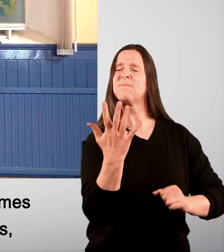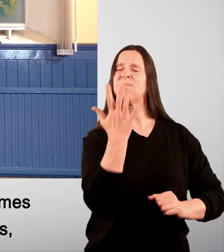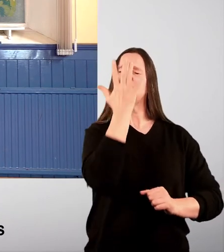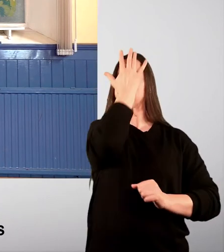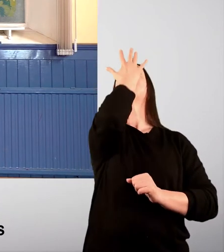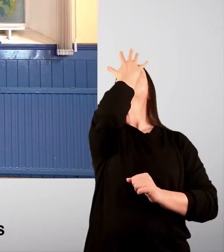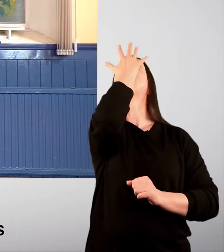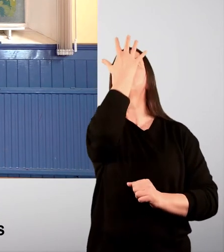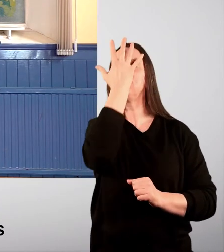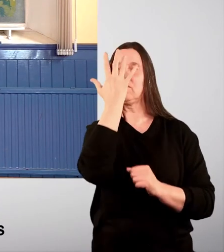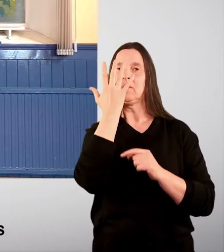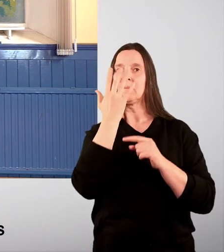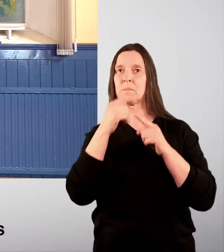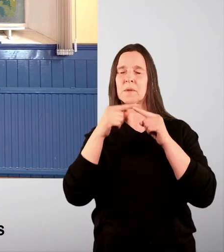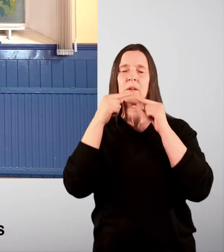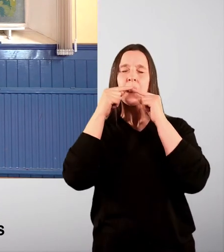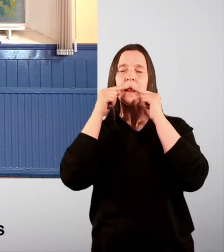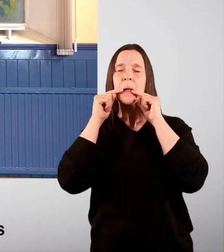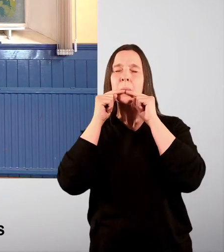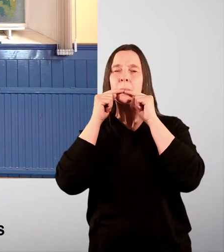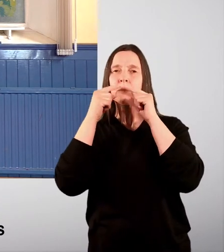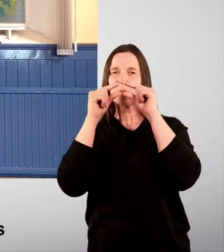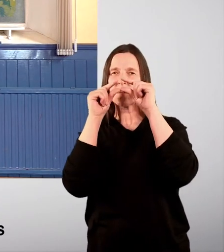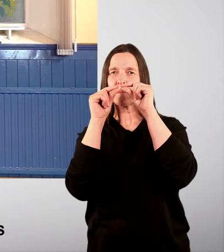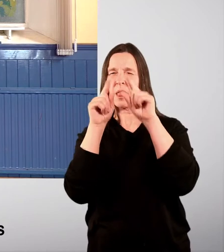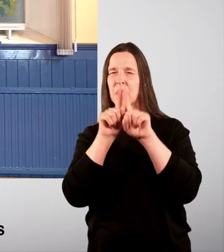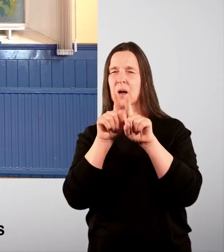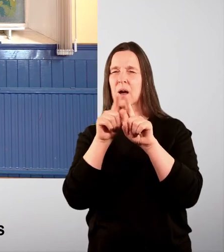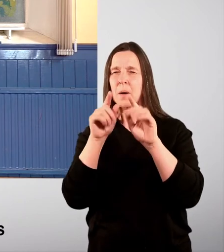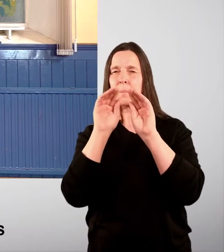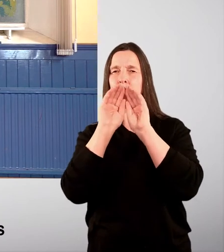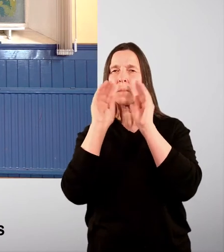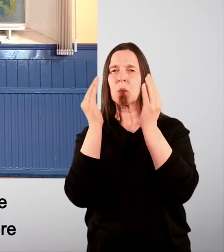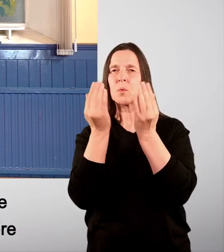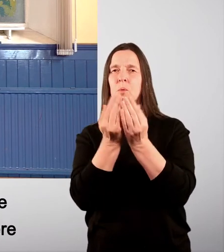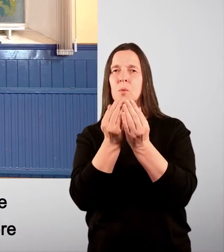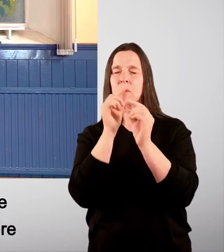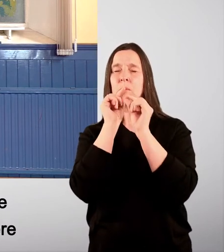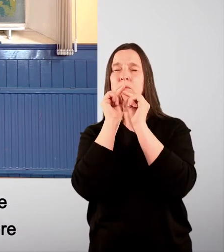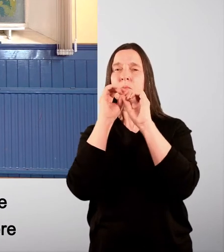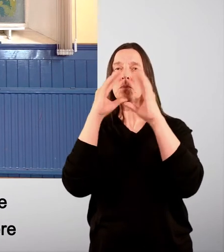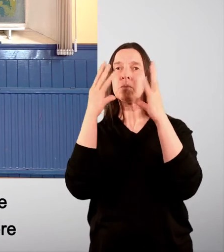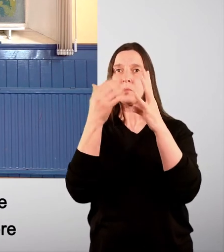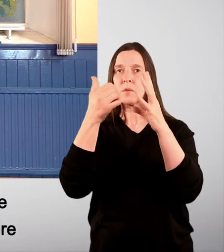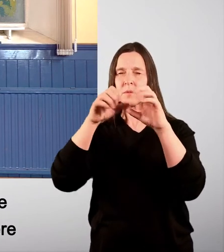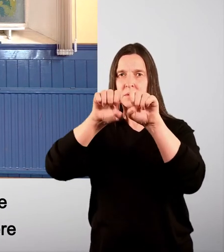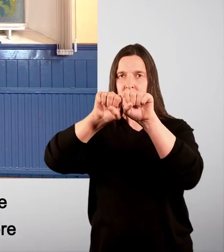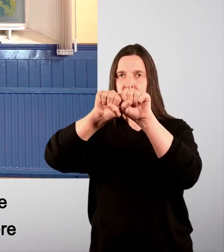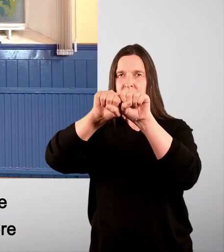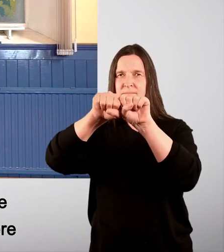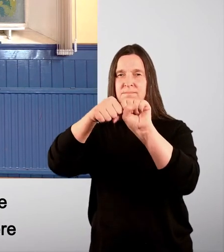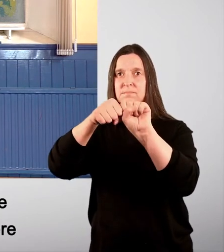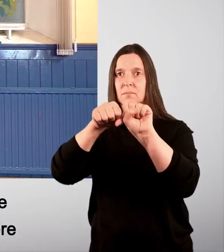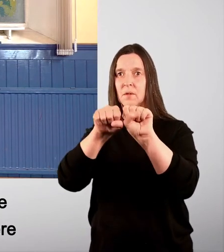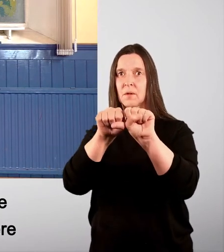away. Sometimes after about 30 seconds, they wipe their glove against their face, they realize there's blood in the glove, and they do a little